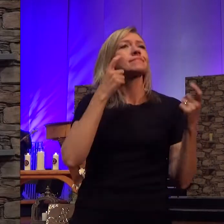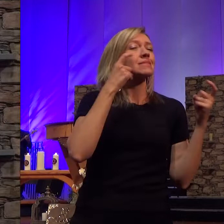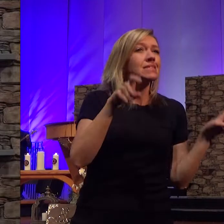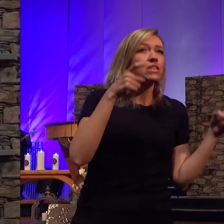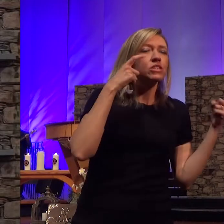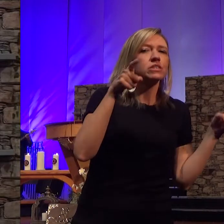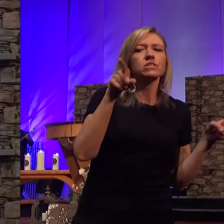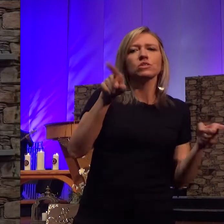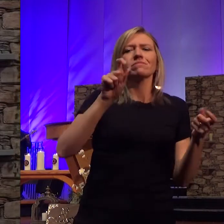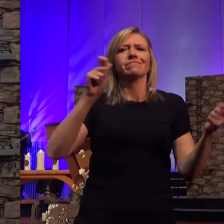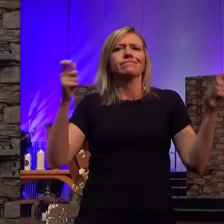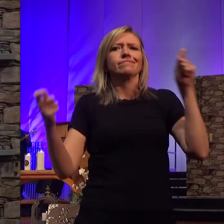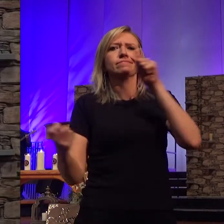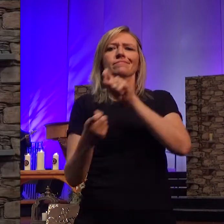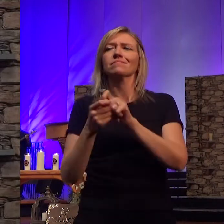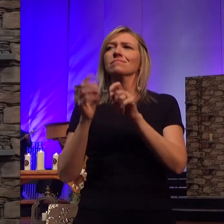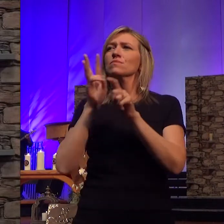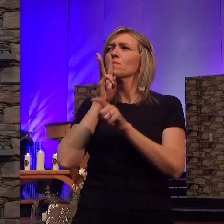tears into